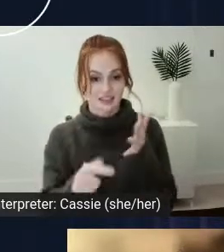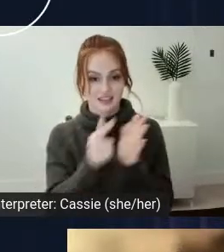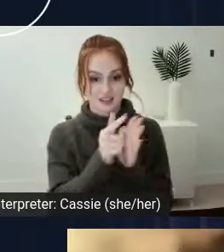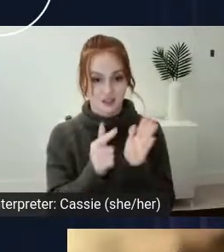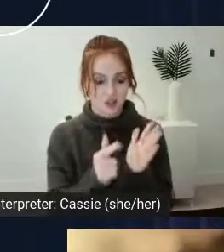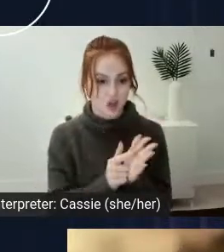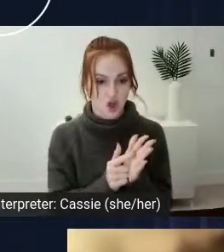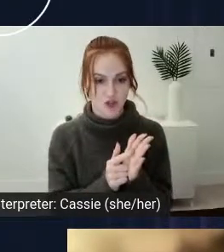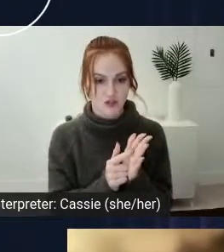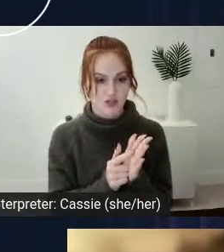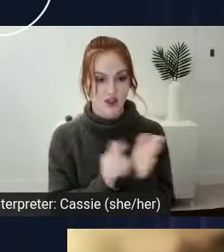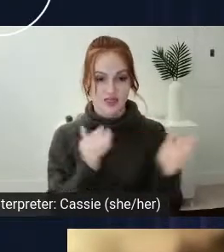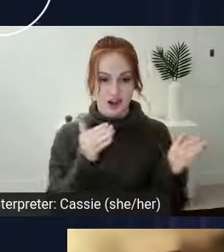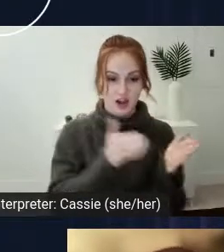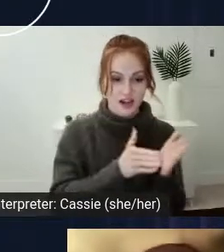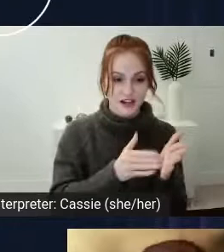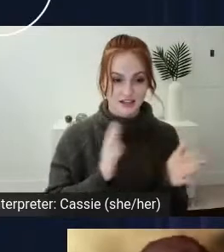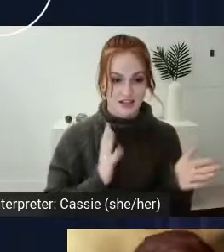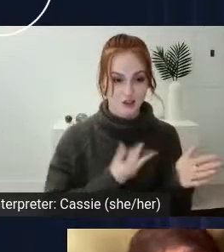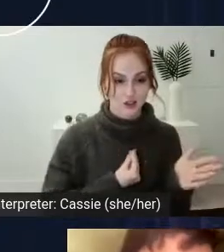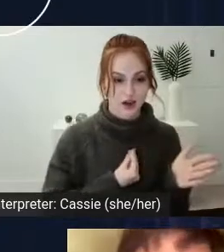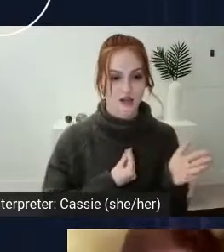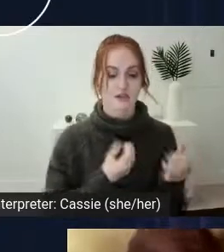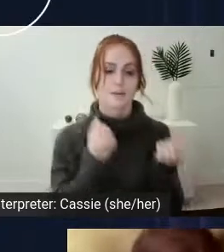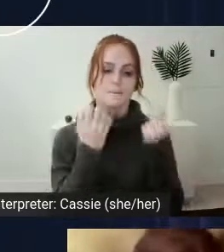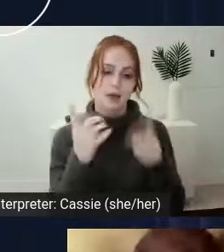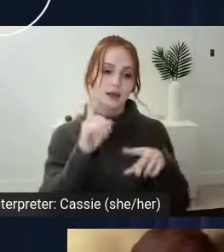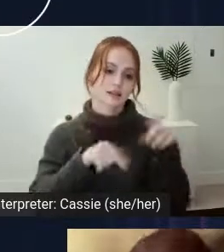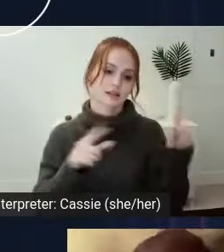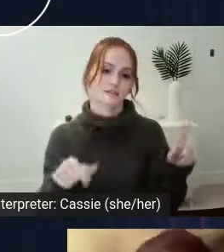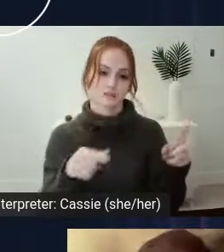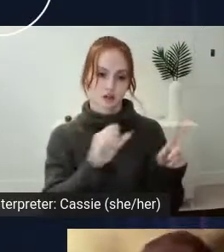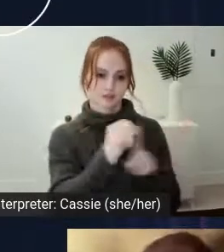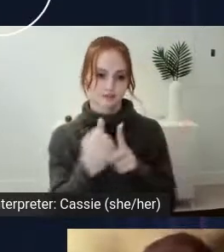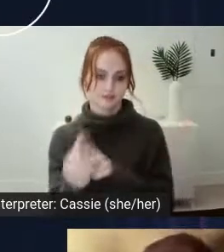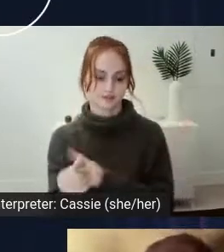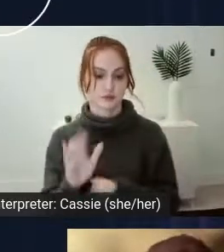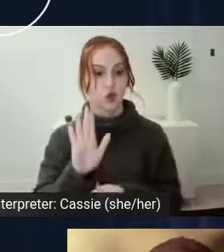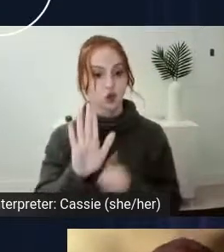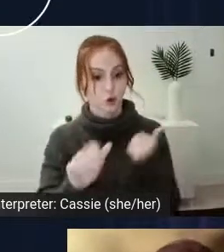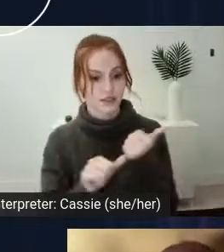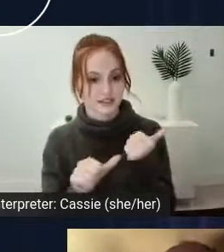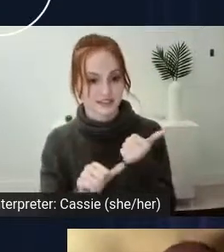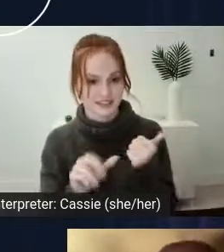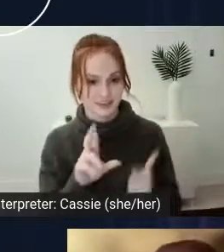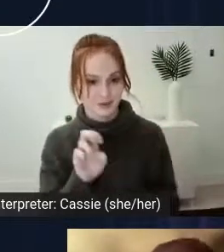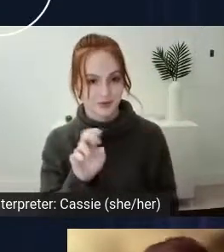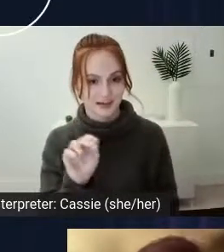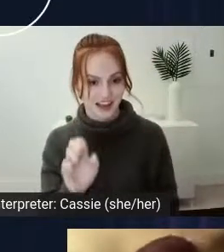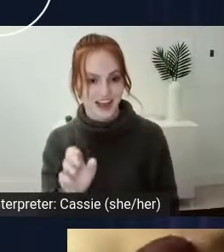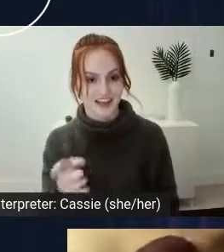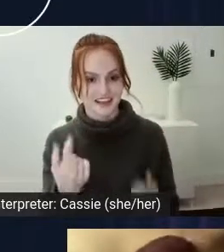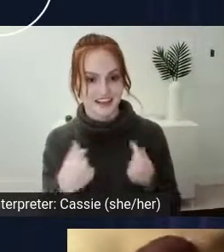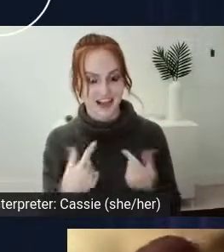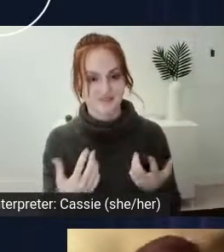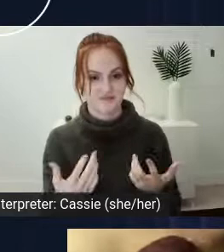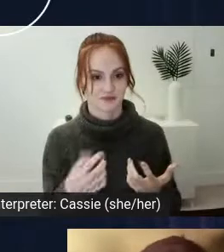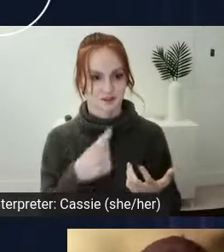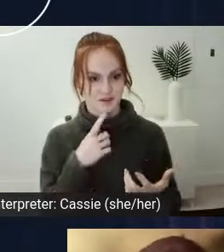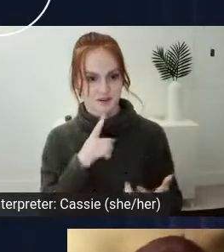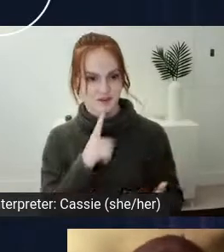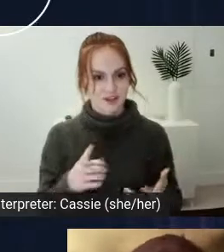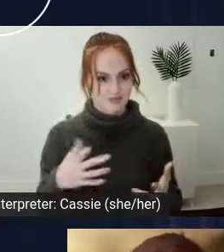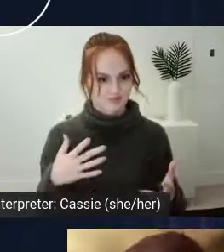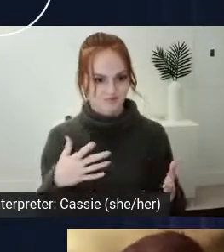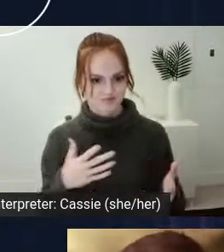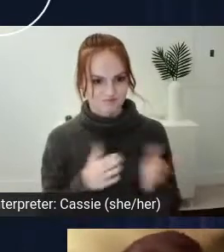that are anti-trans in many different implications. Your assistant came, Renee, fired up about this